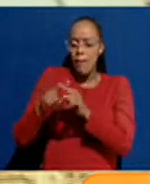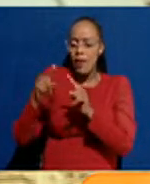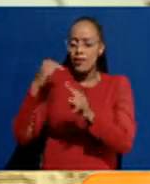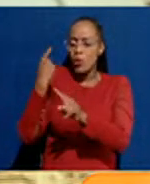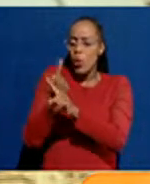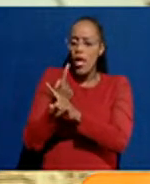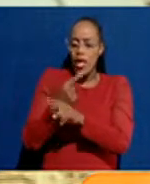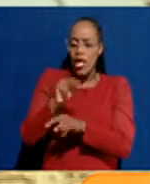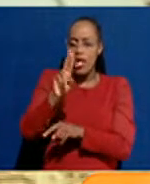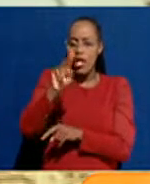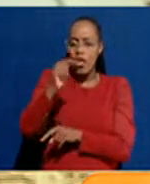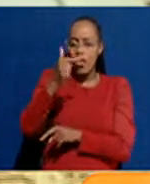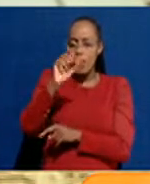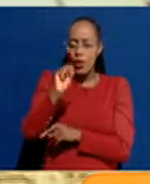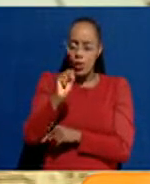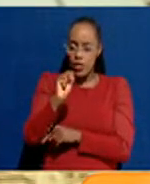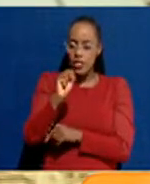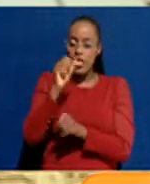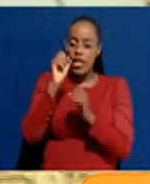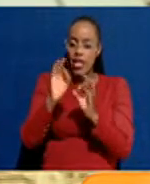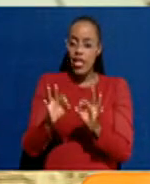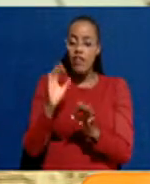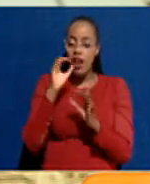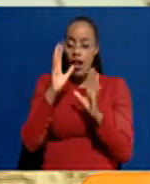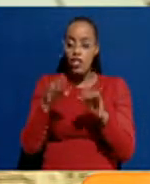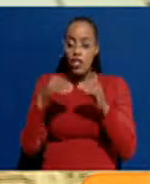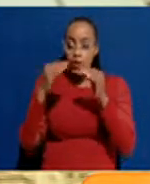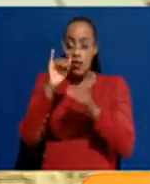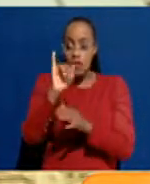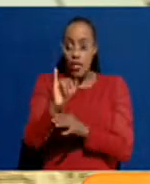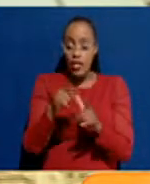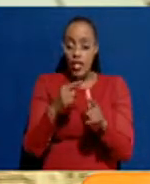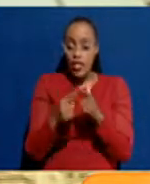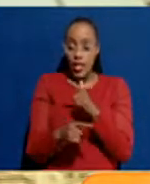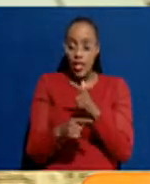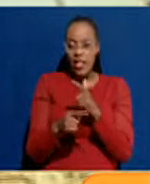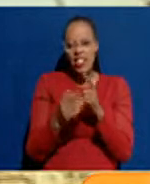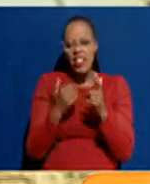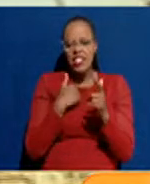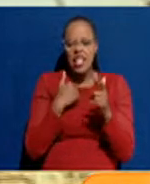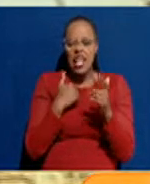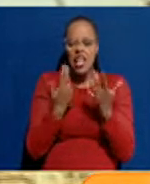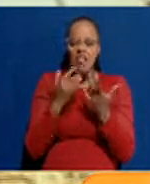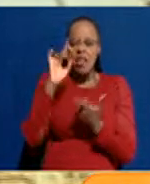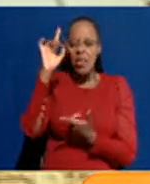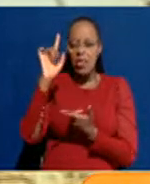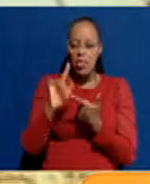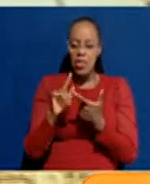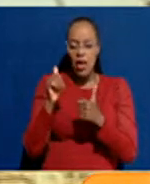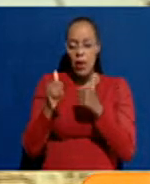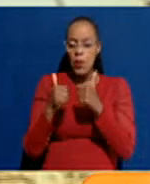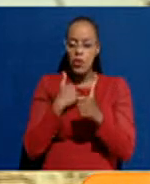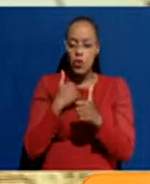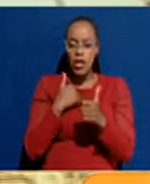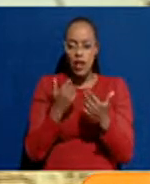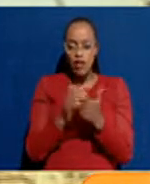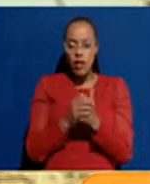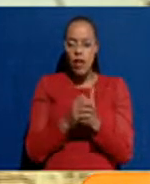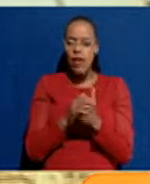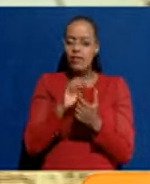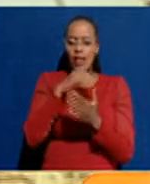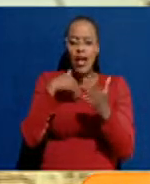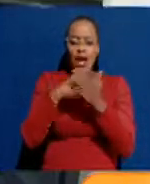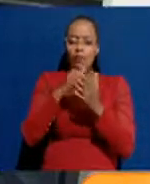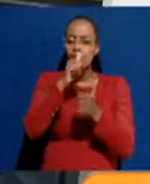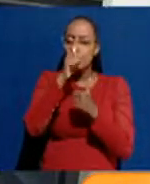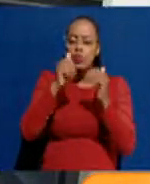disparity. If a customer came through last mile, there is some deduction from what he pays on a monthly basis. So up to what extent?